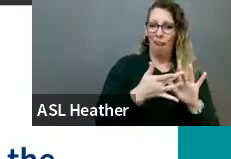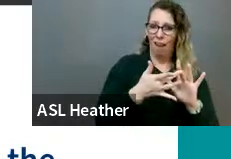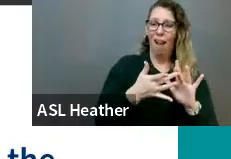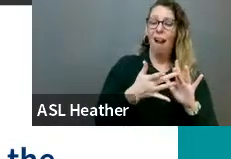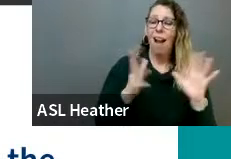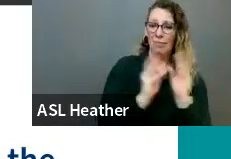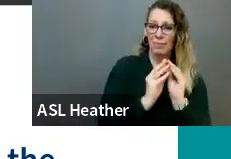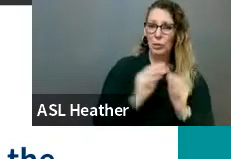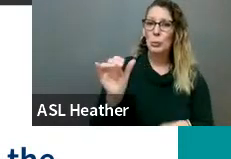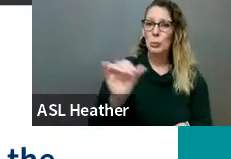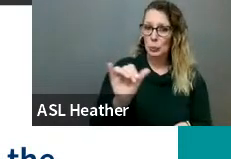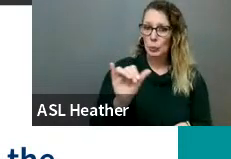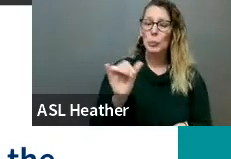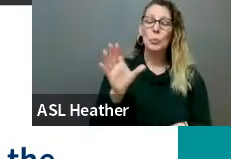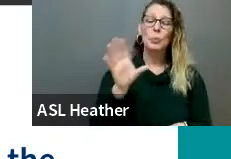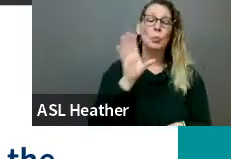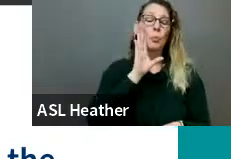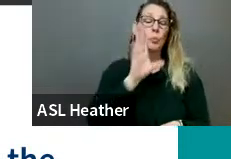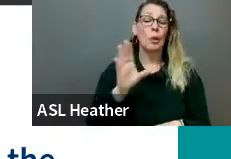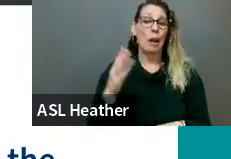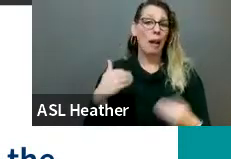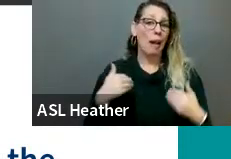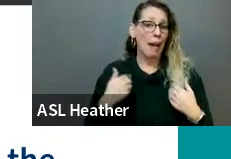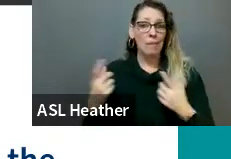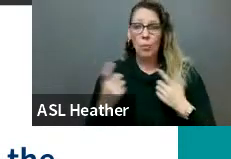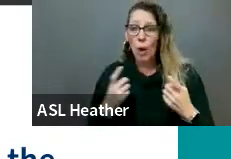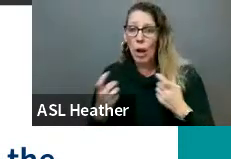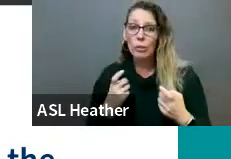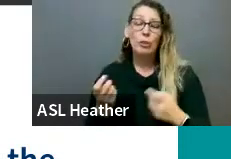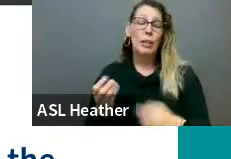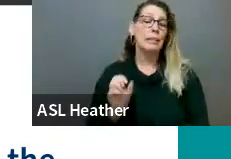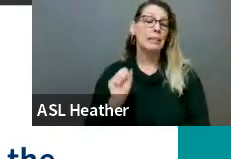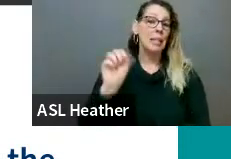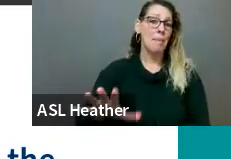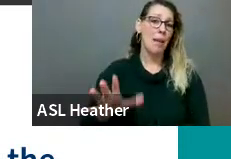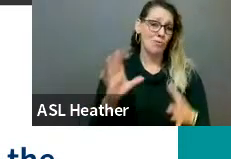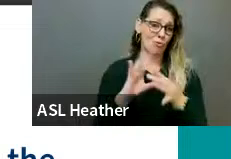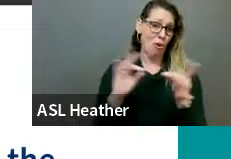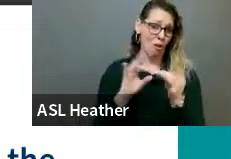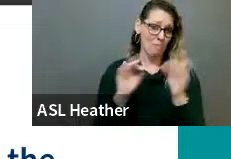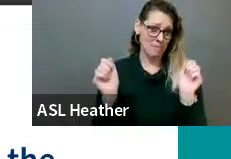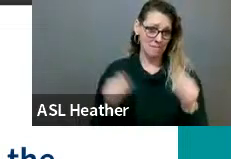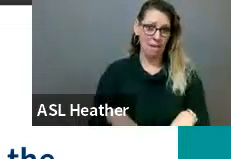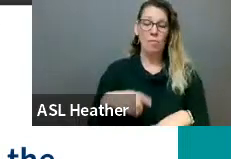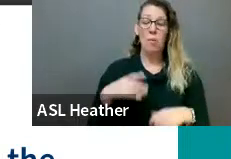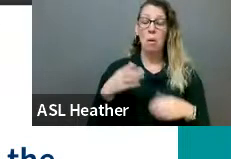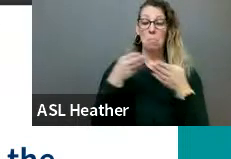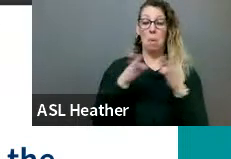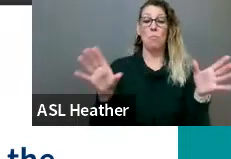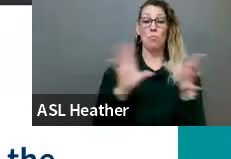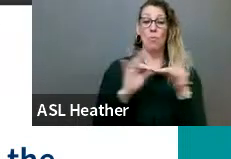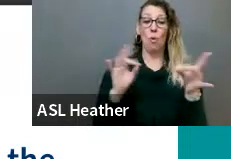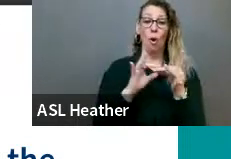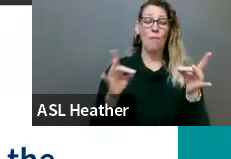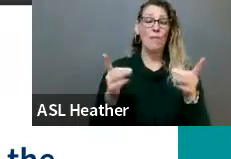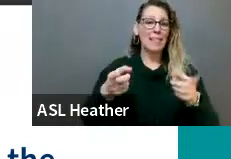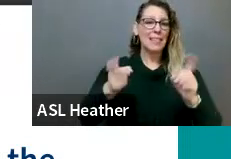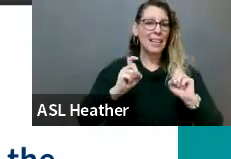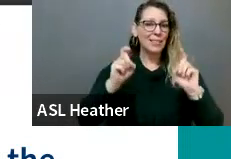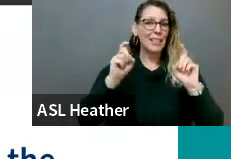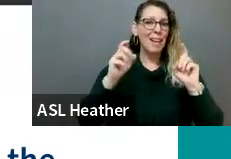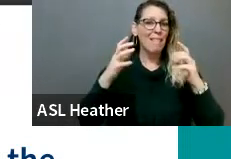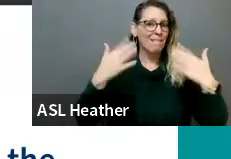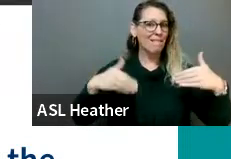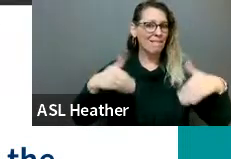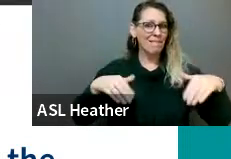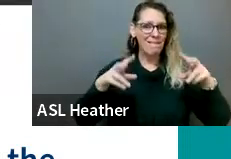information for others to ask questions and to submit comments. The public comment provides valuable information for